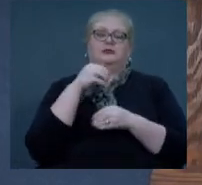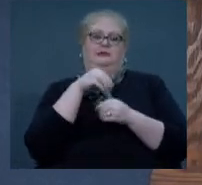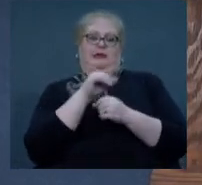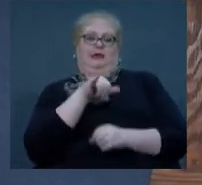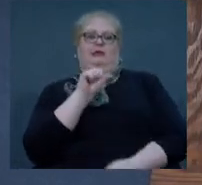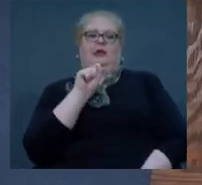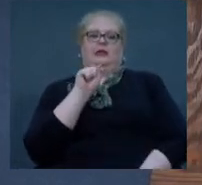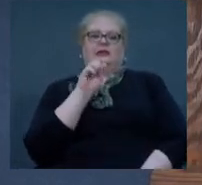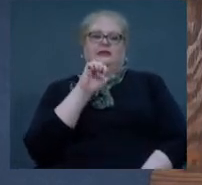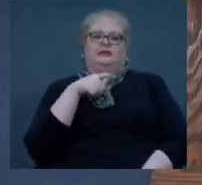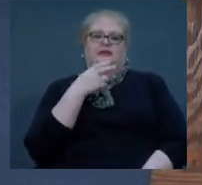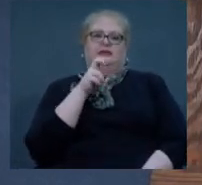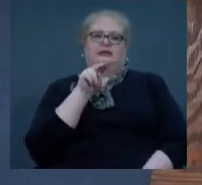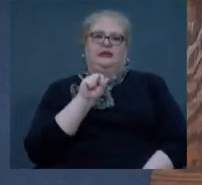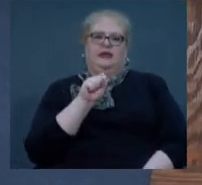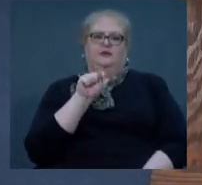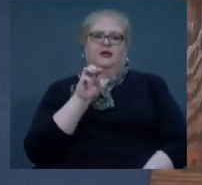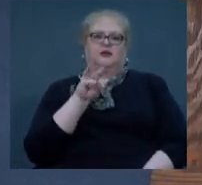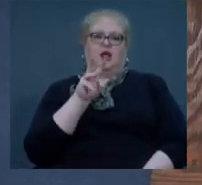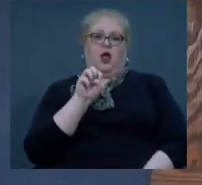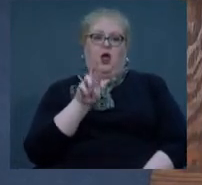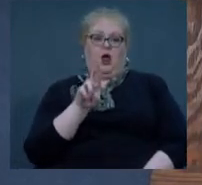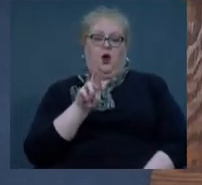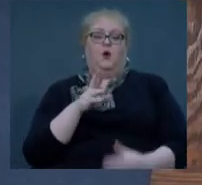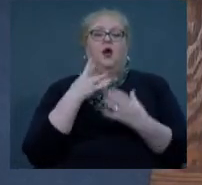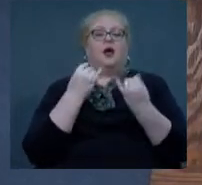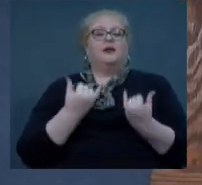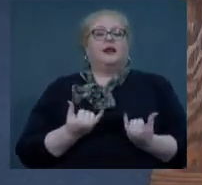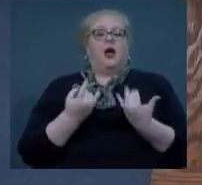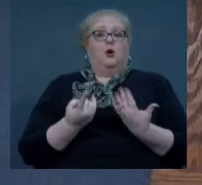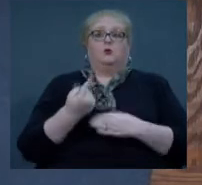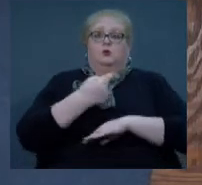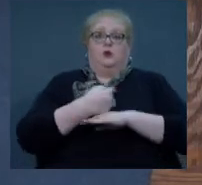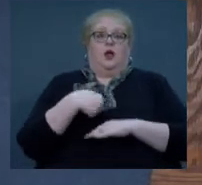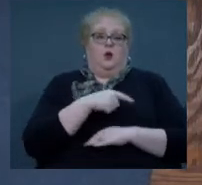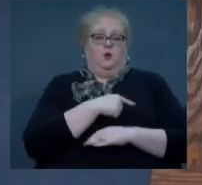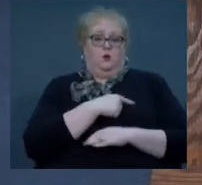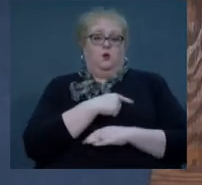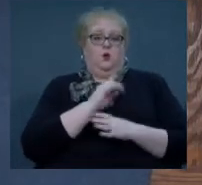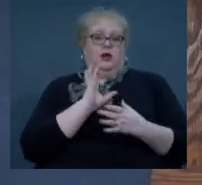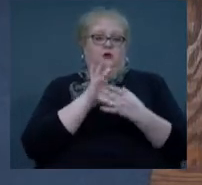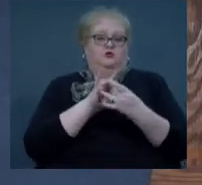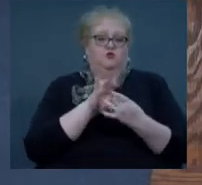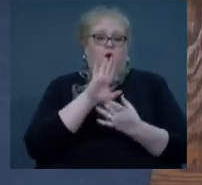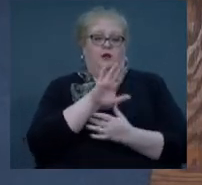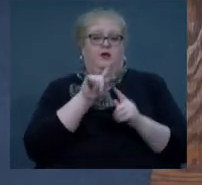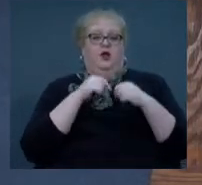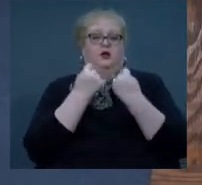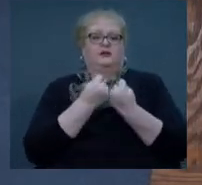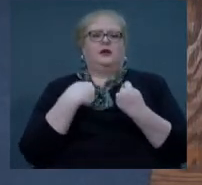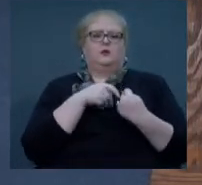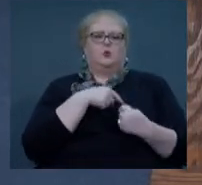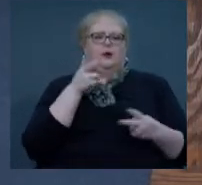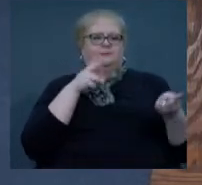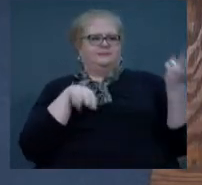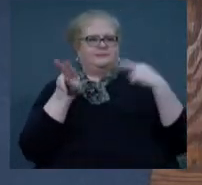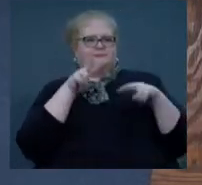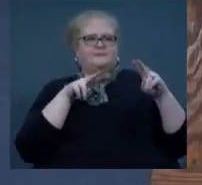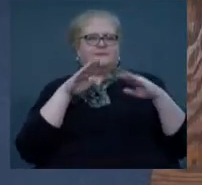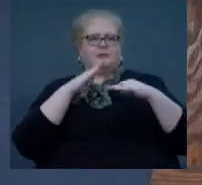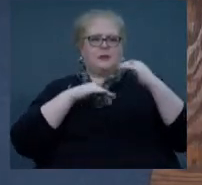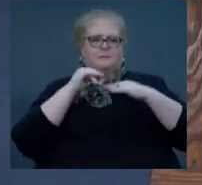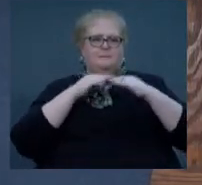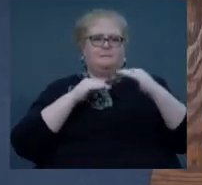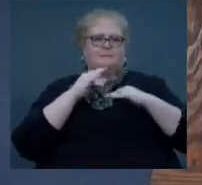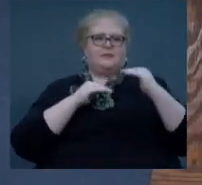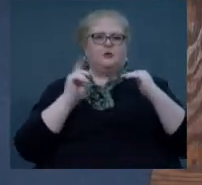And that brings us to the project here today. When we came onto the team, we did an evaluation of the buildings